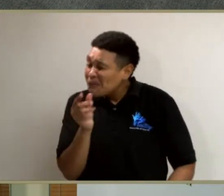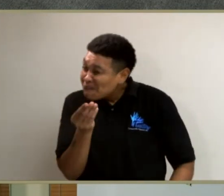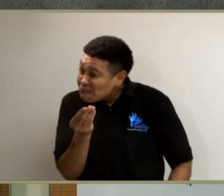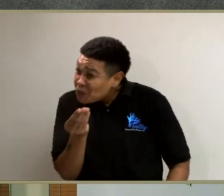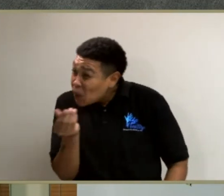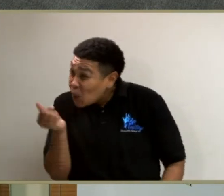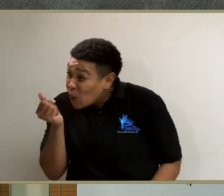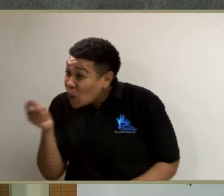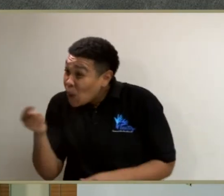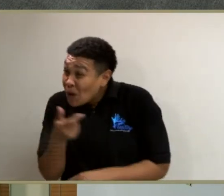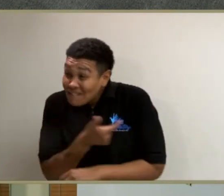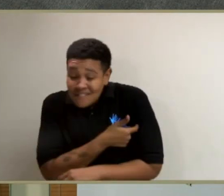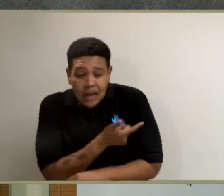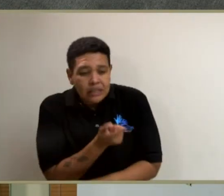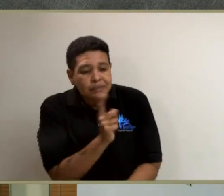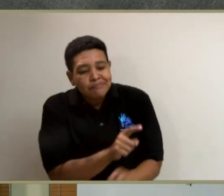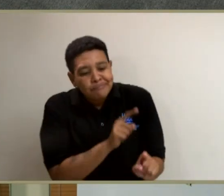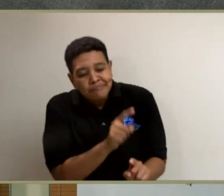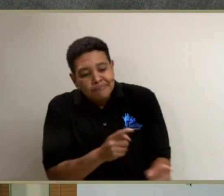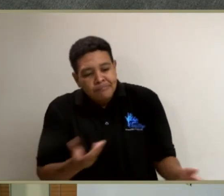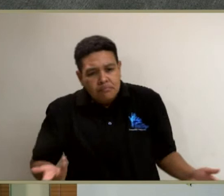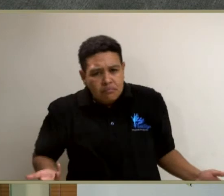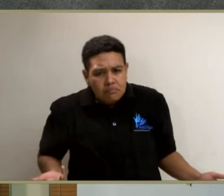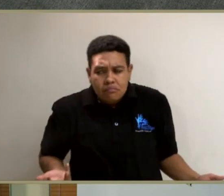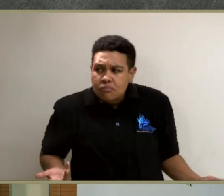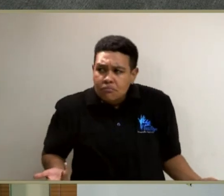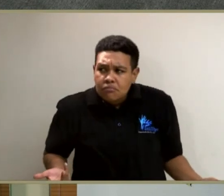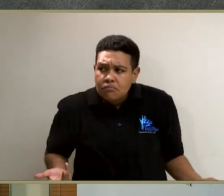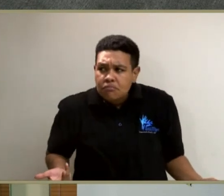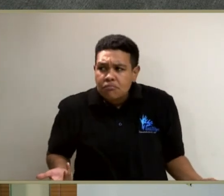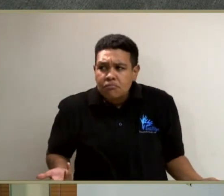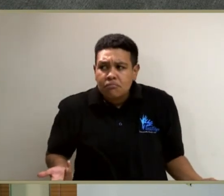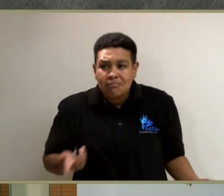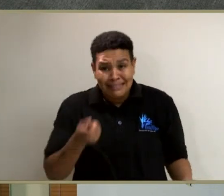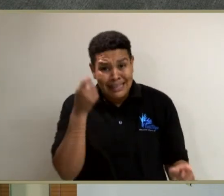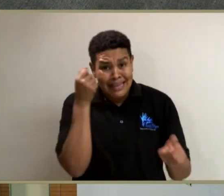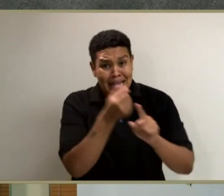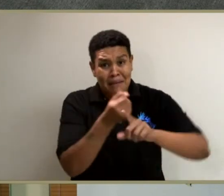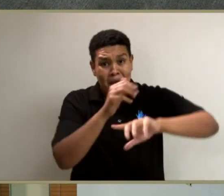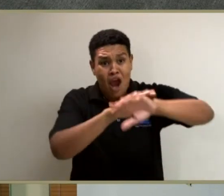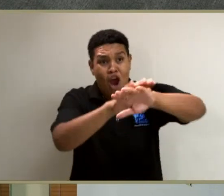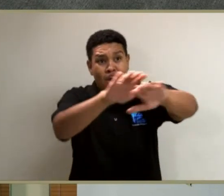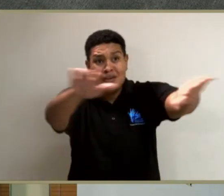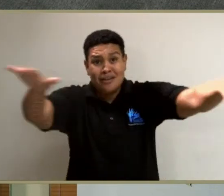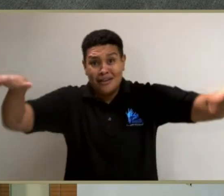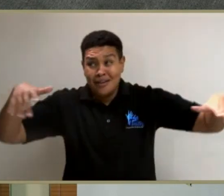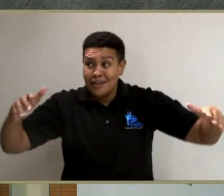vaccination that is not really having any effect on, or much effect on the